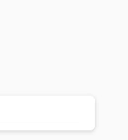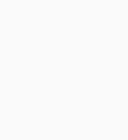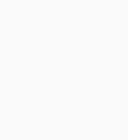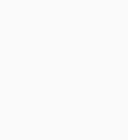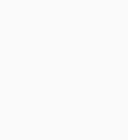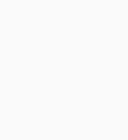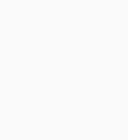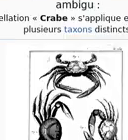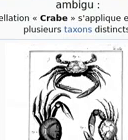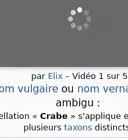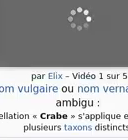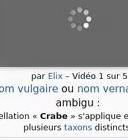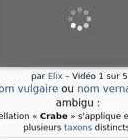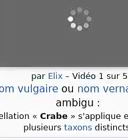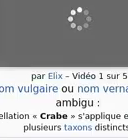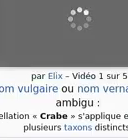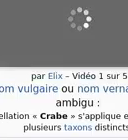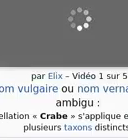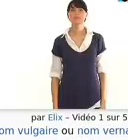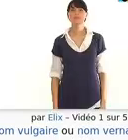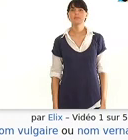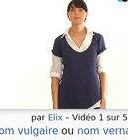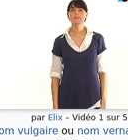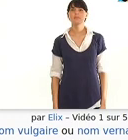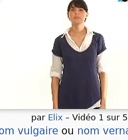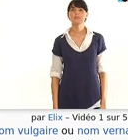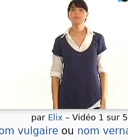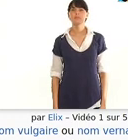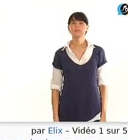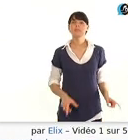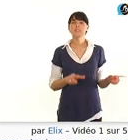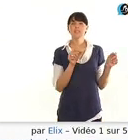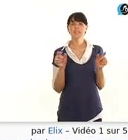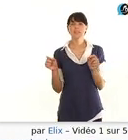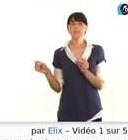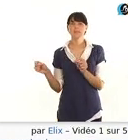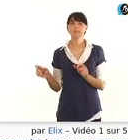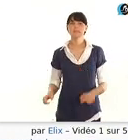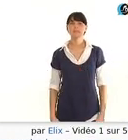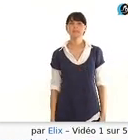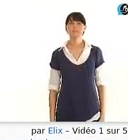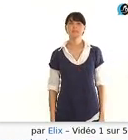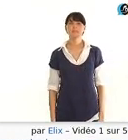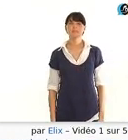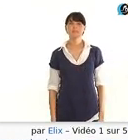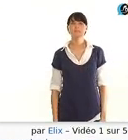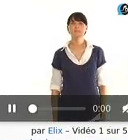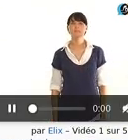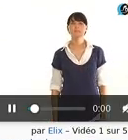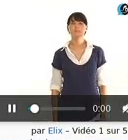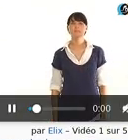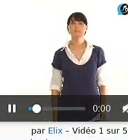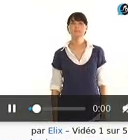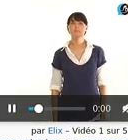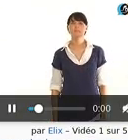Okay, I just installed the extension, and here